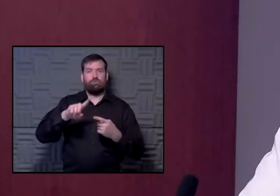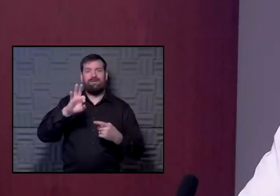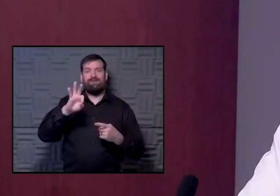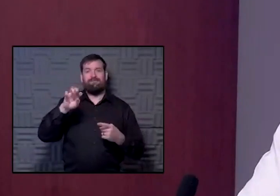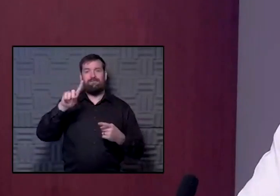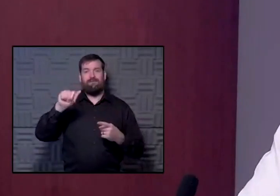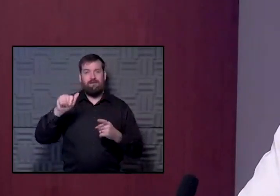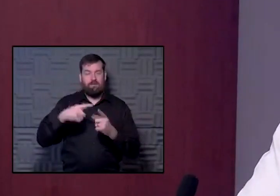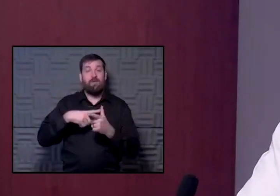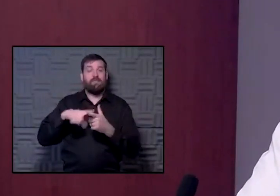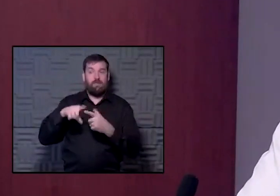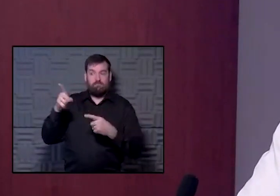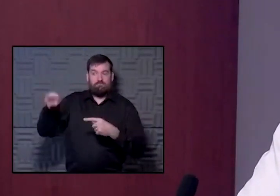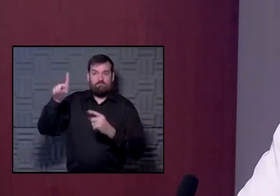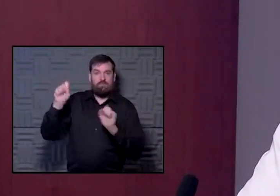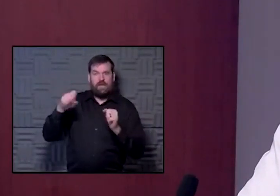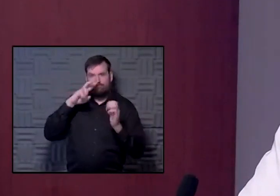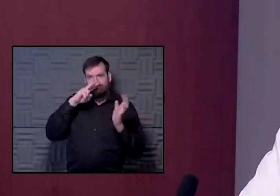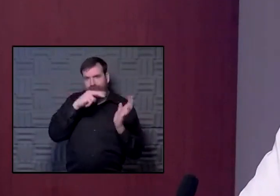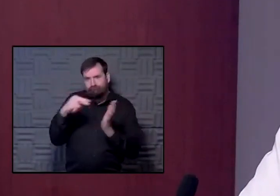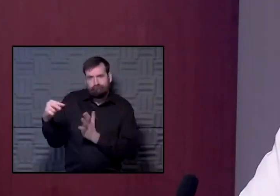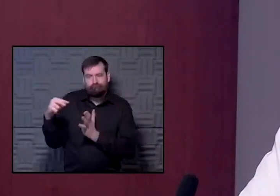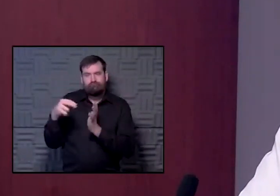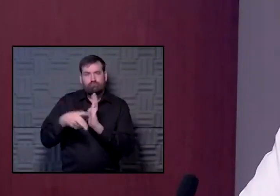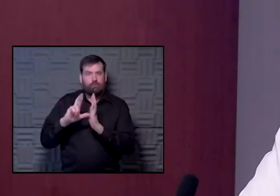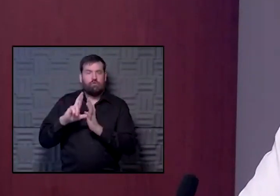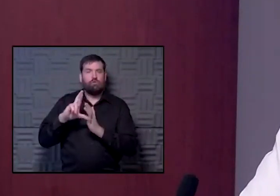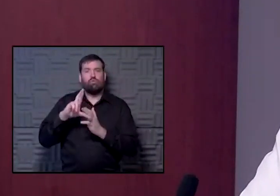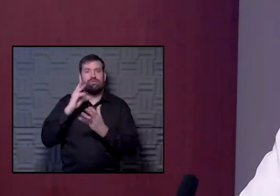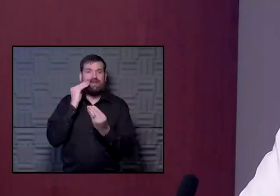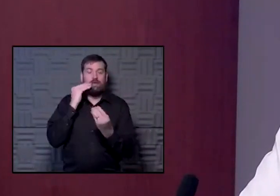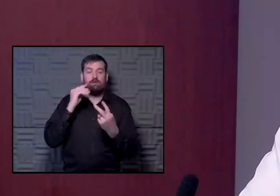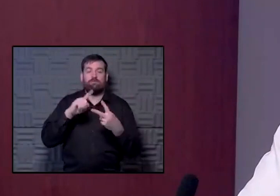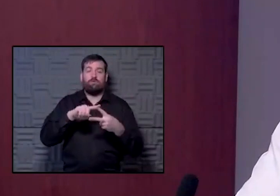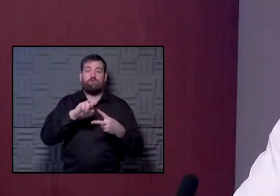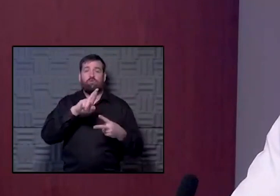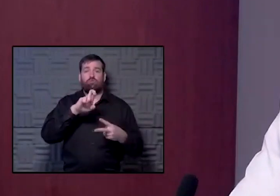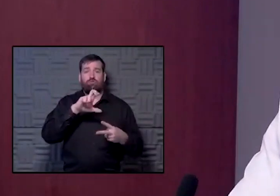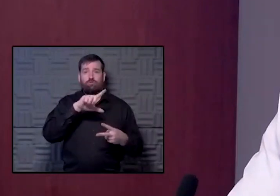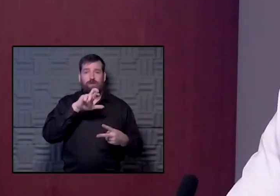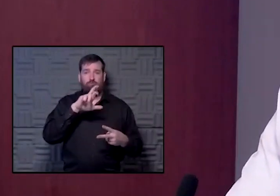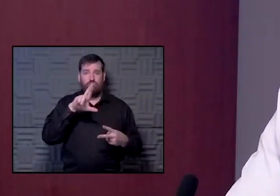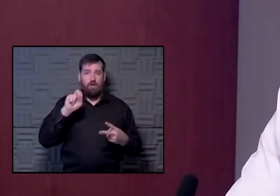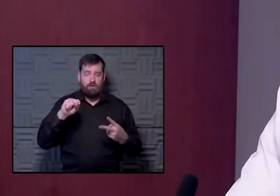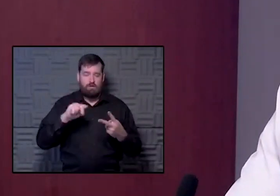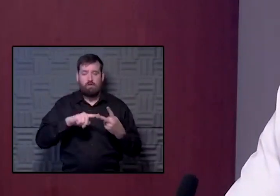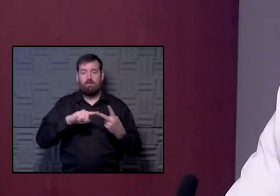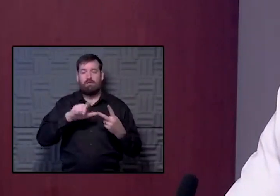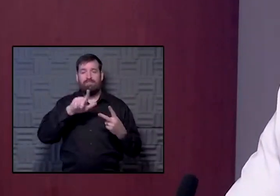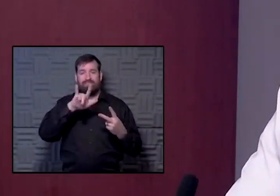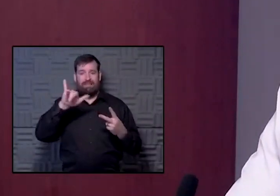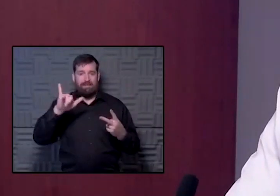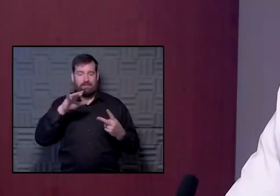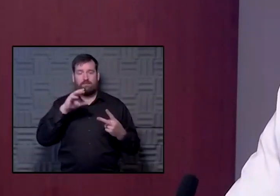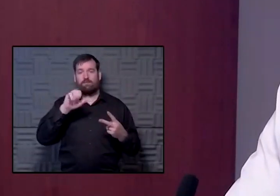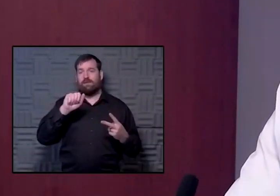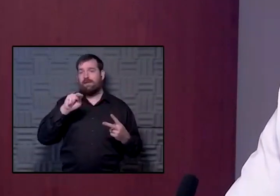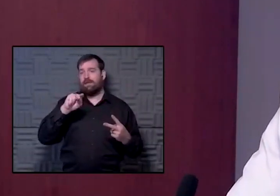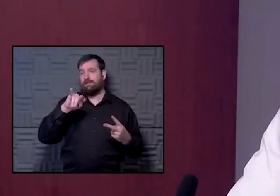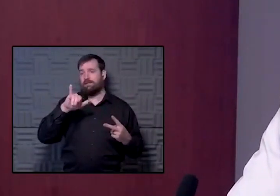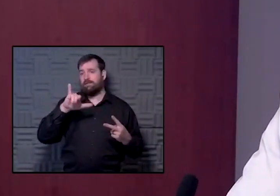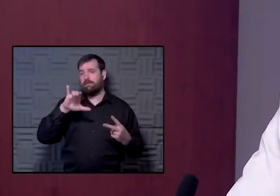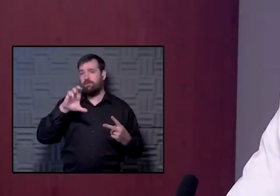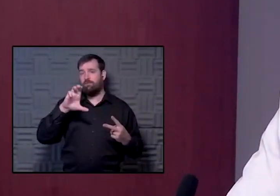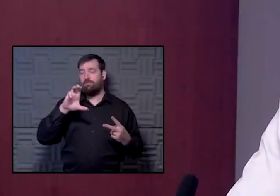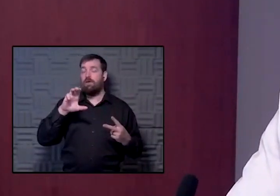data. And that happened with the Regeneron antibody, and it happened with the Lilly monoclonal antibody. We were able to study that